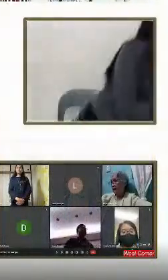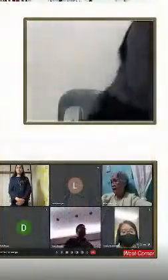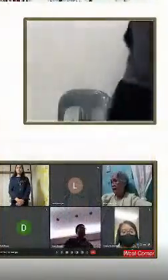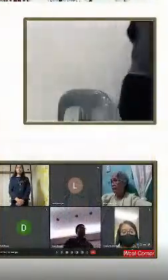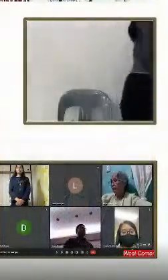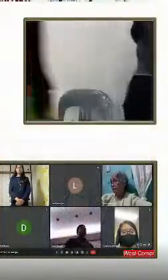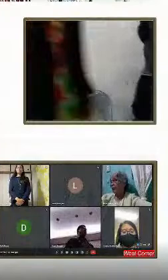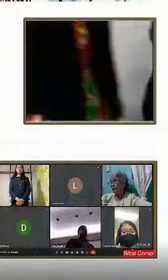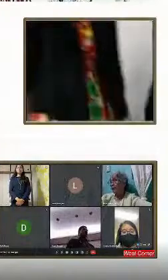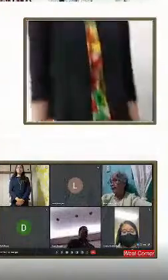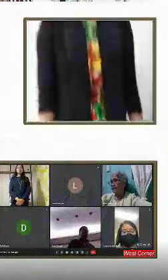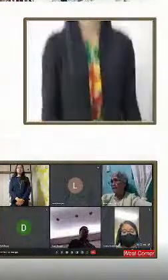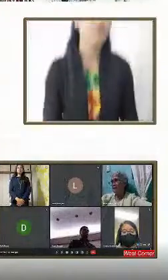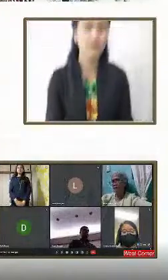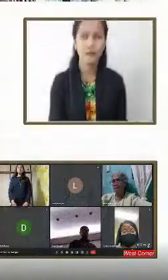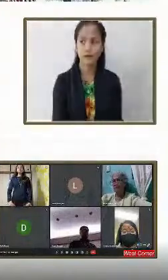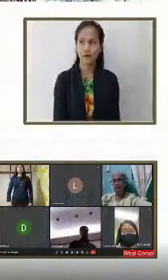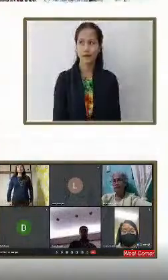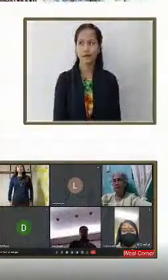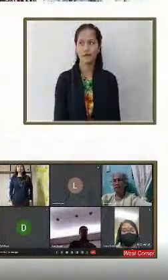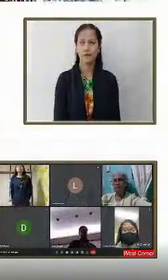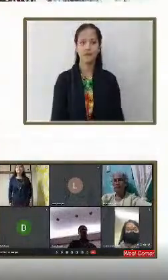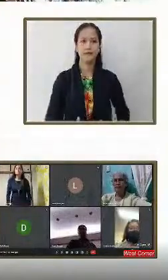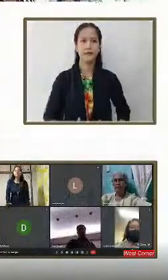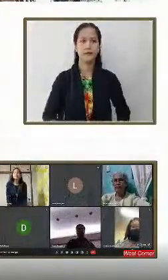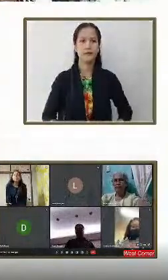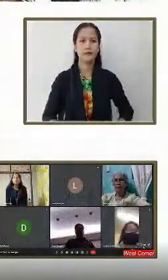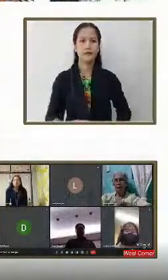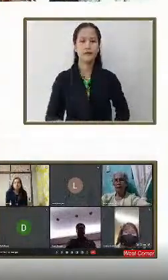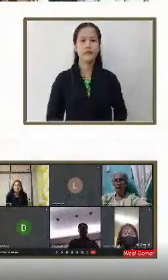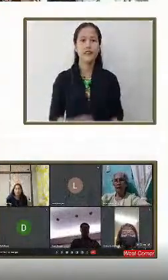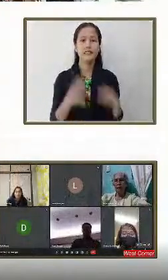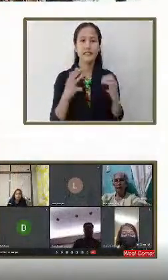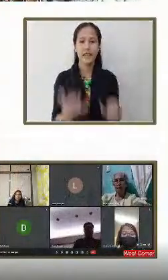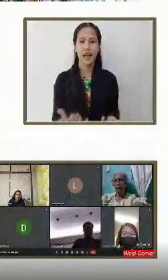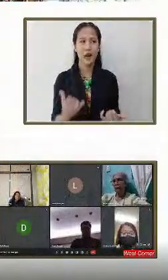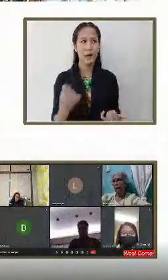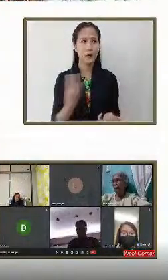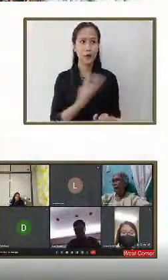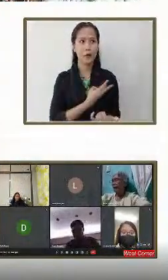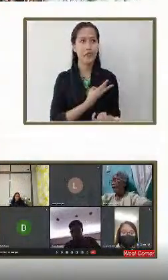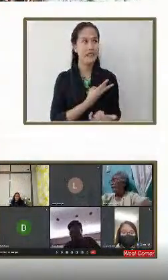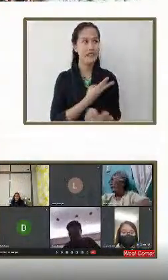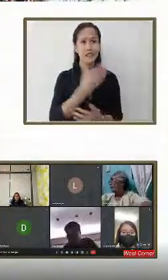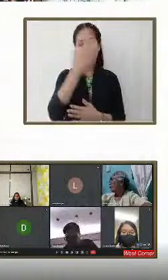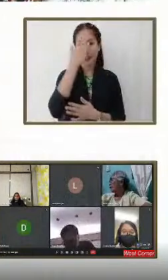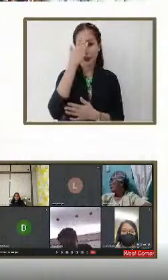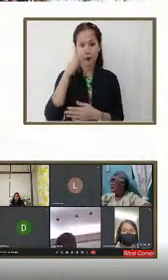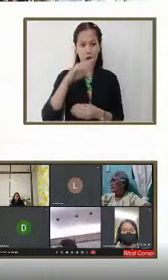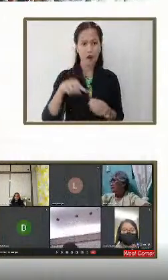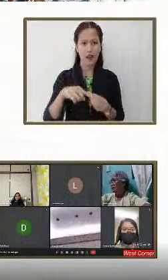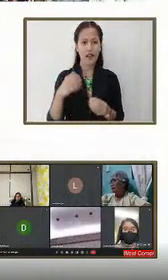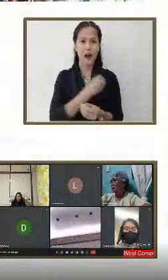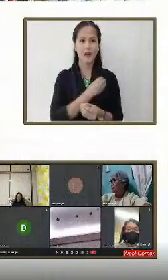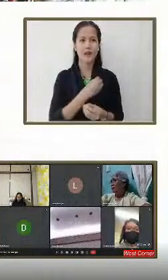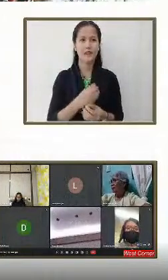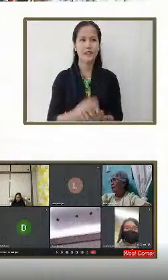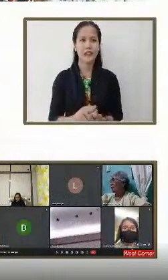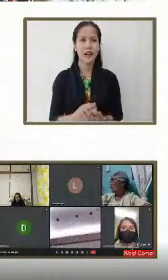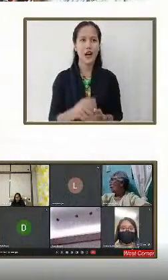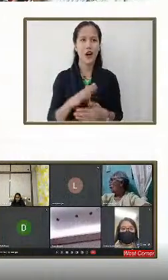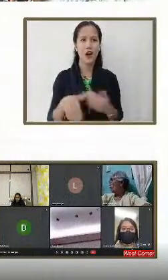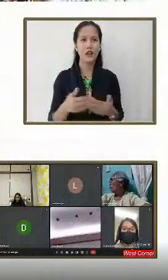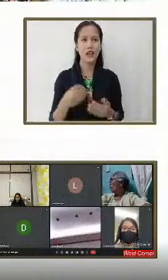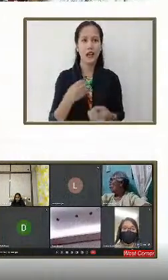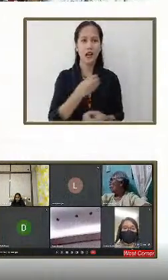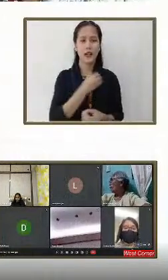Amen. Amen. Please be seated. Now we will recognize our first-time visitors. If we have first-time visitors on our